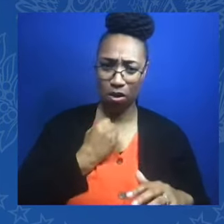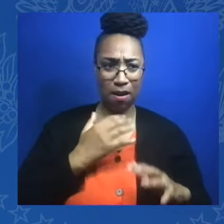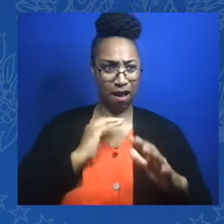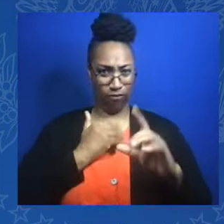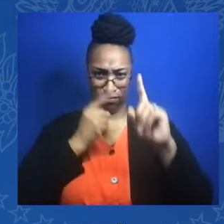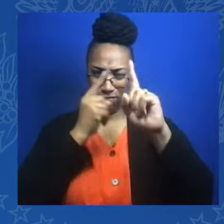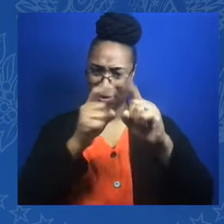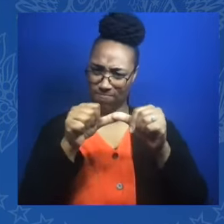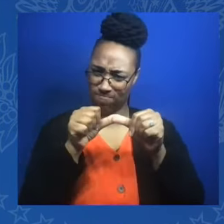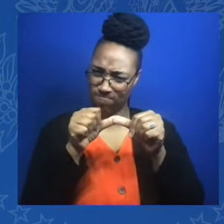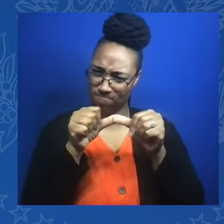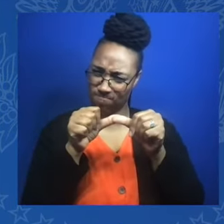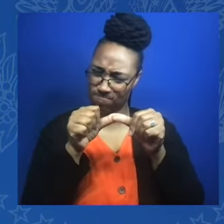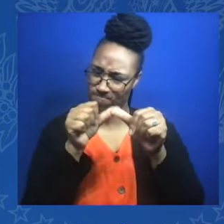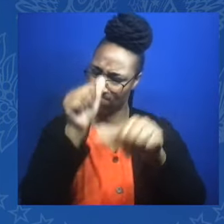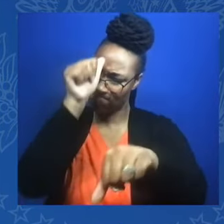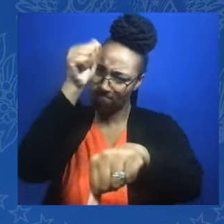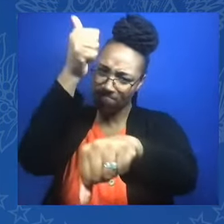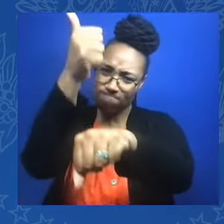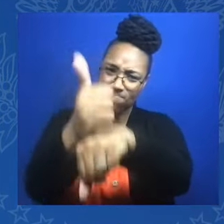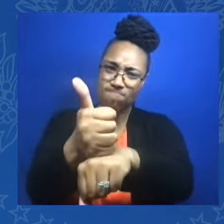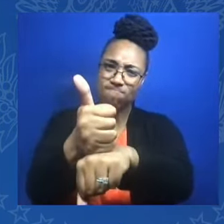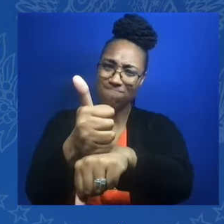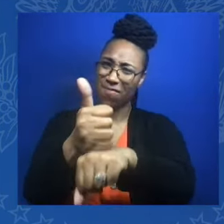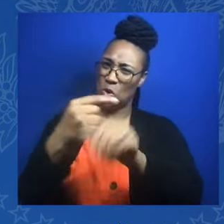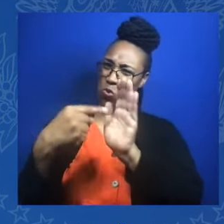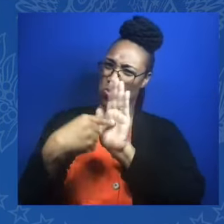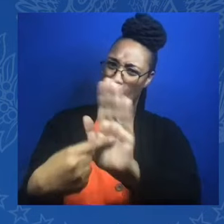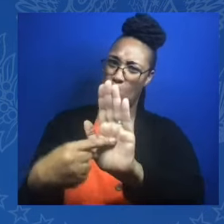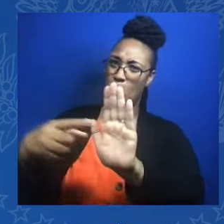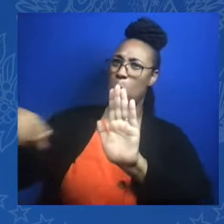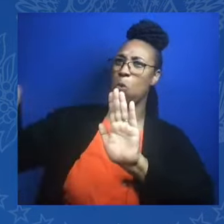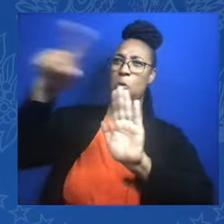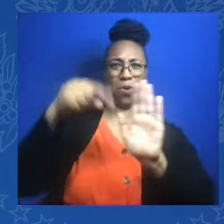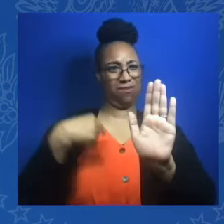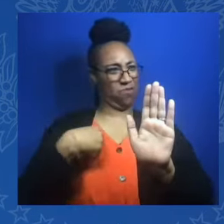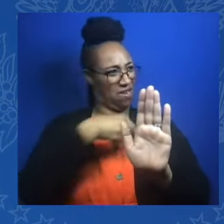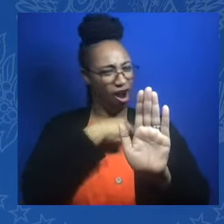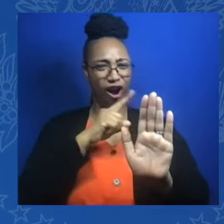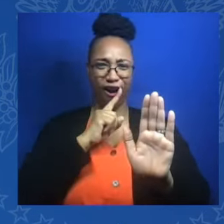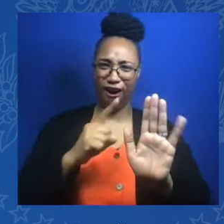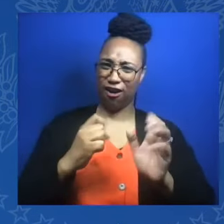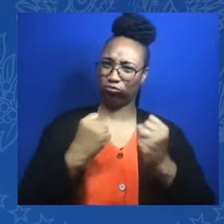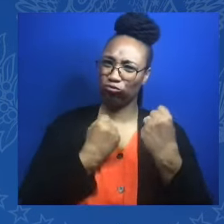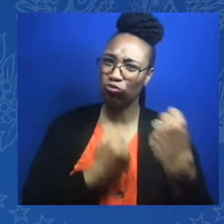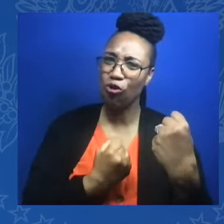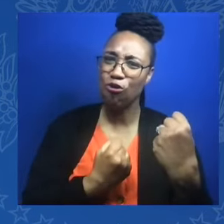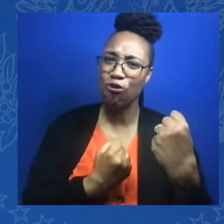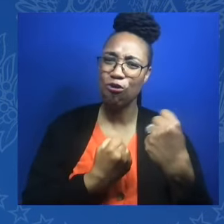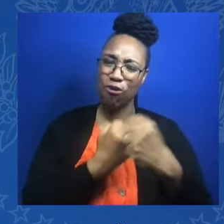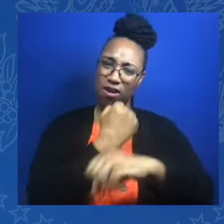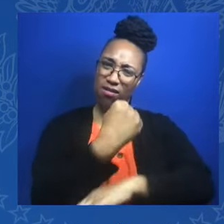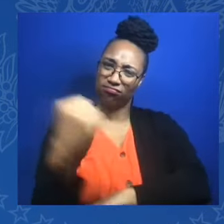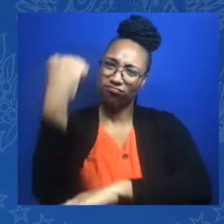show resilience, perseverance and strength.